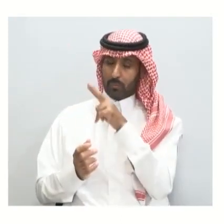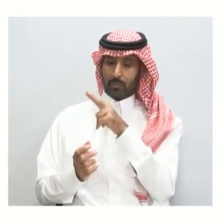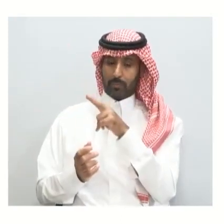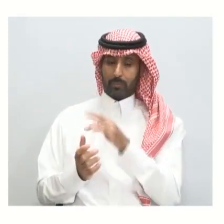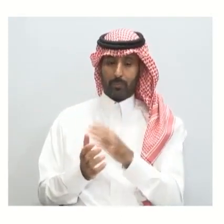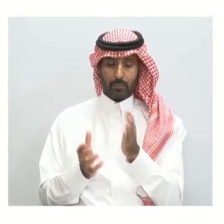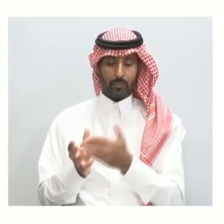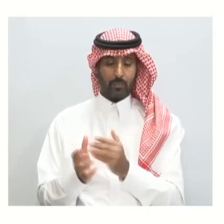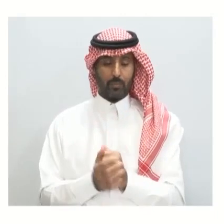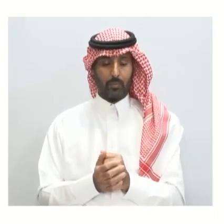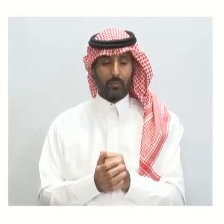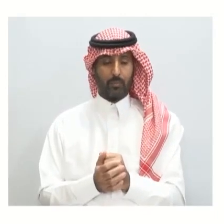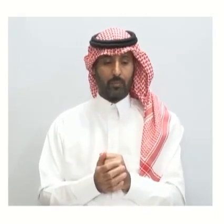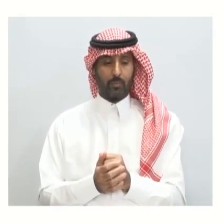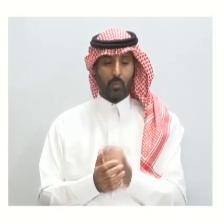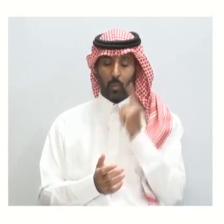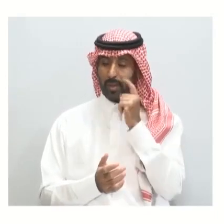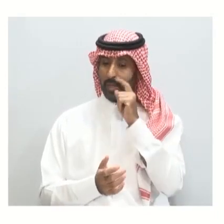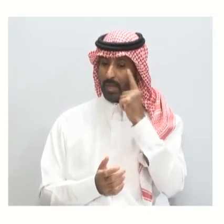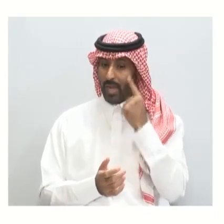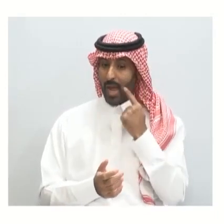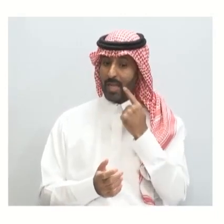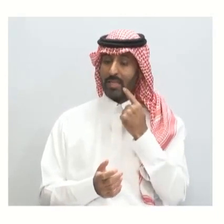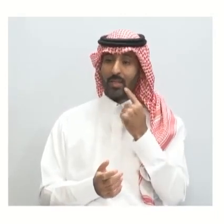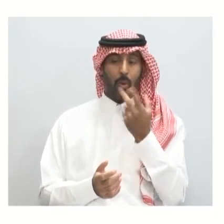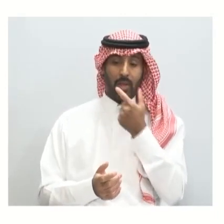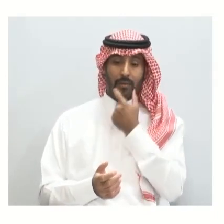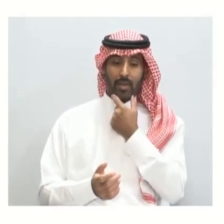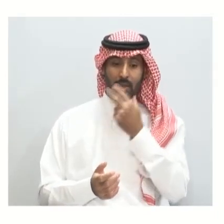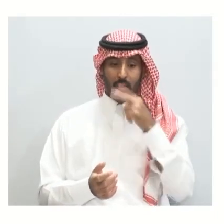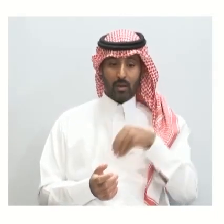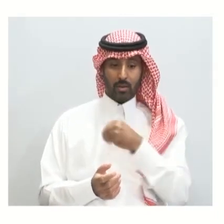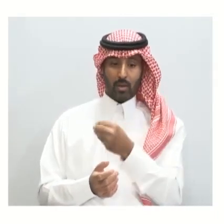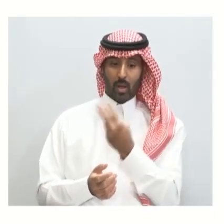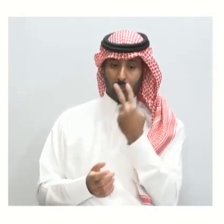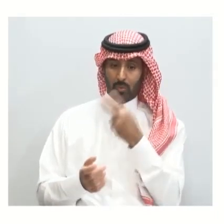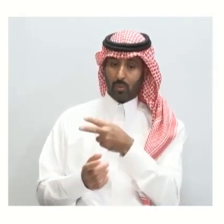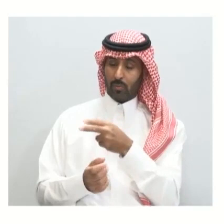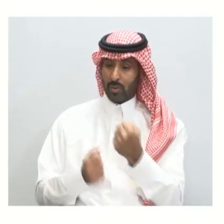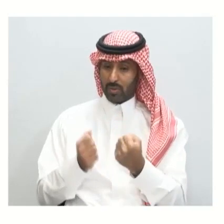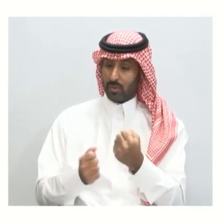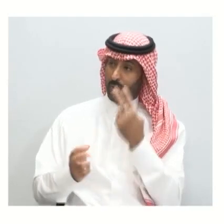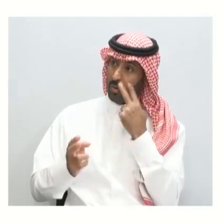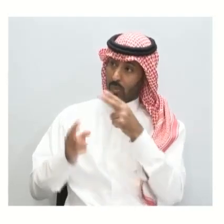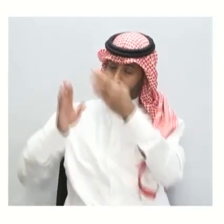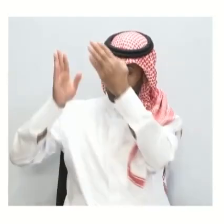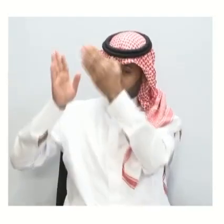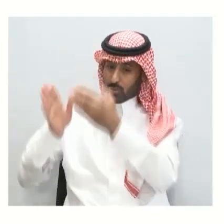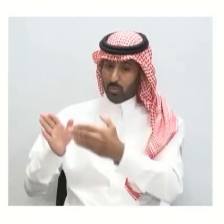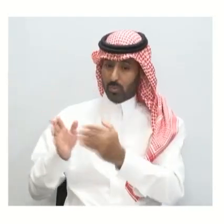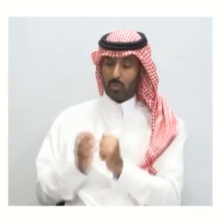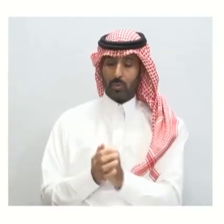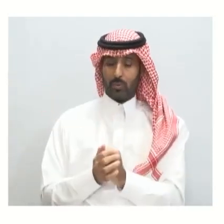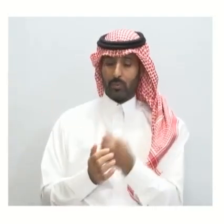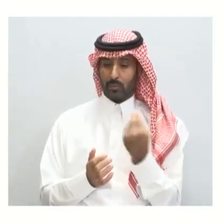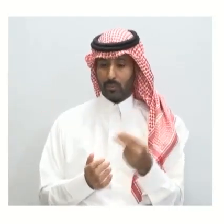We can say, for example, when he lived in Riyadh, he often drove by Faisaliyah Tower. When he lived in Riyadh, he often